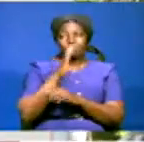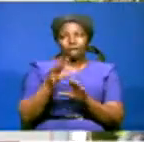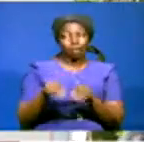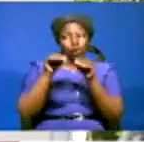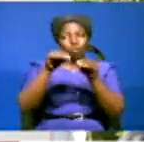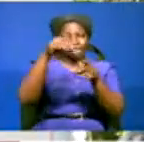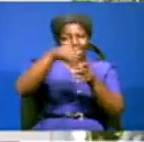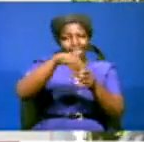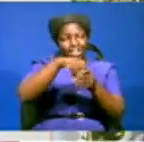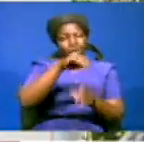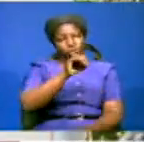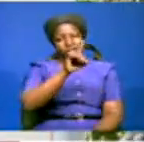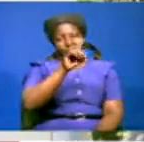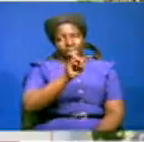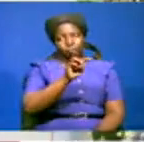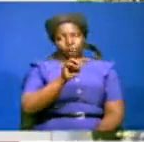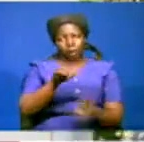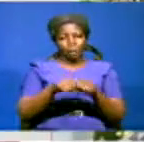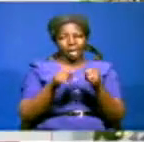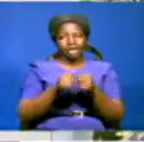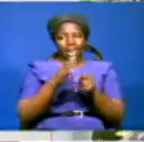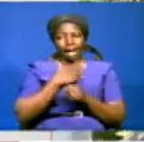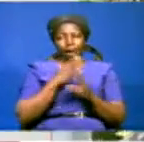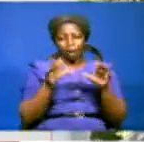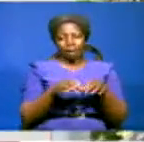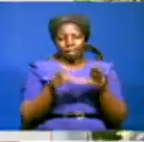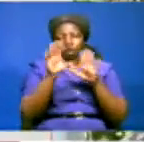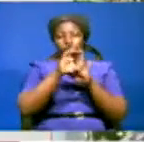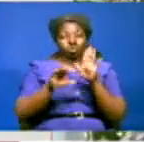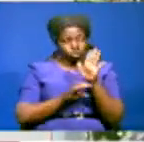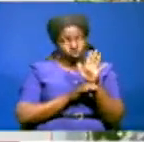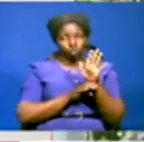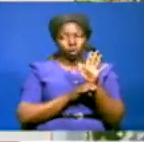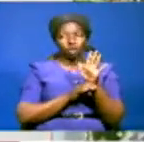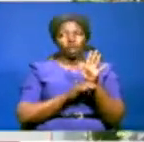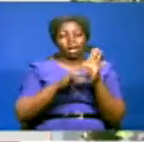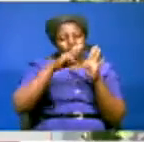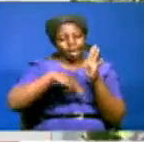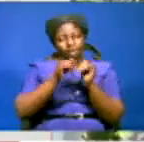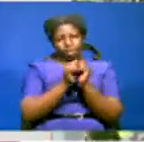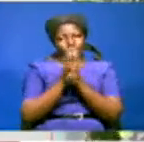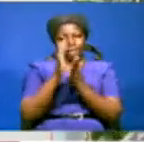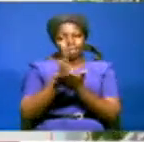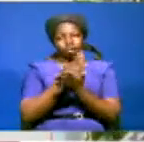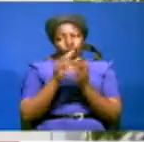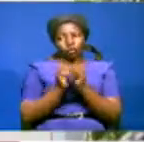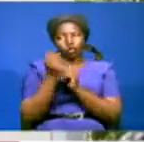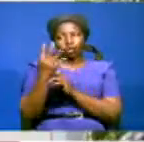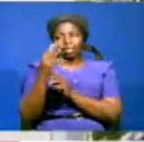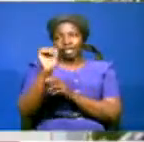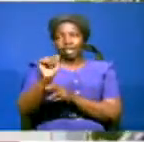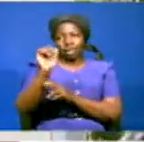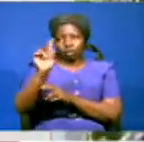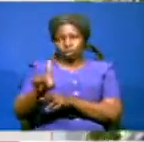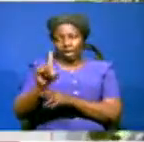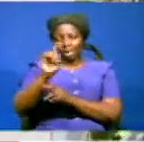ODM, thus violating our party constitutions as read together with section 14A, 1E of